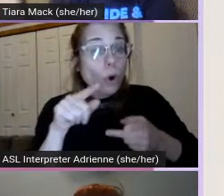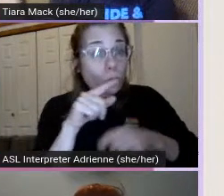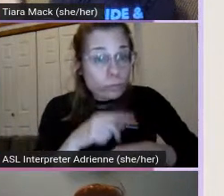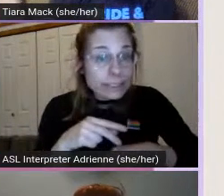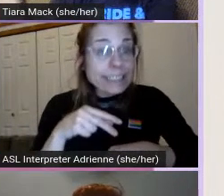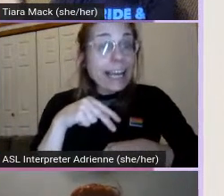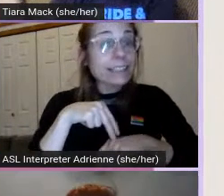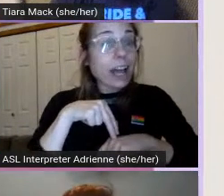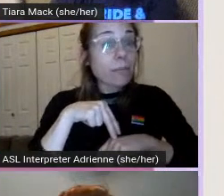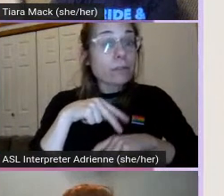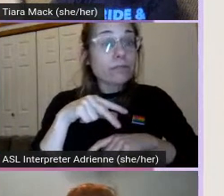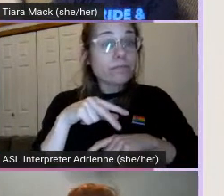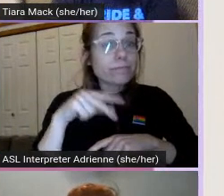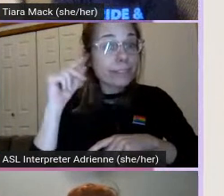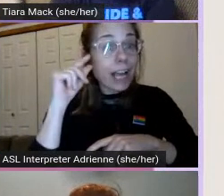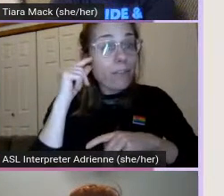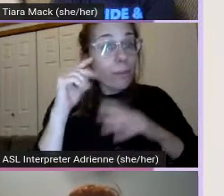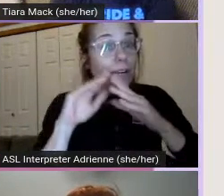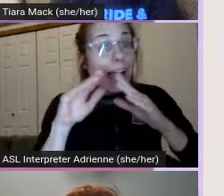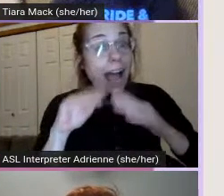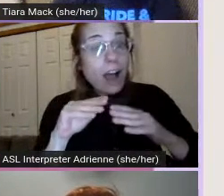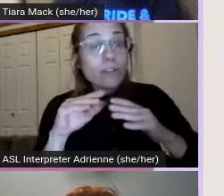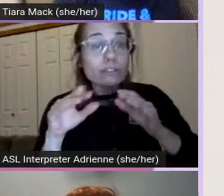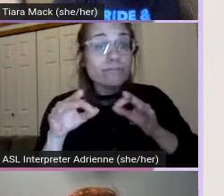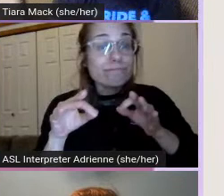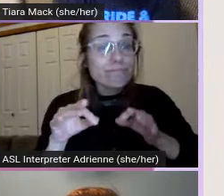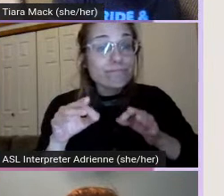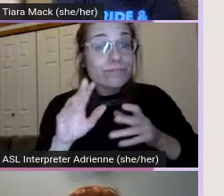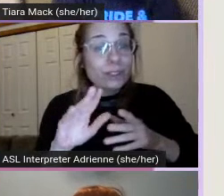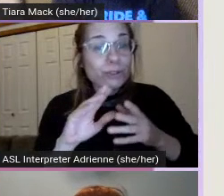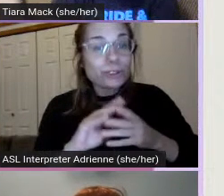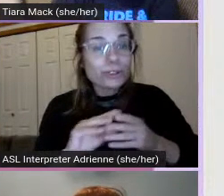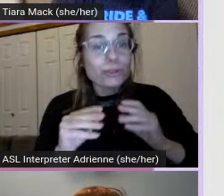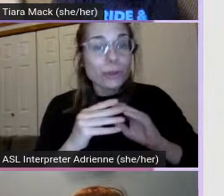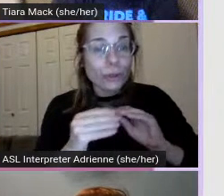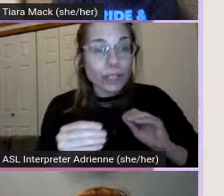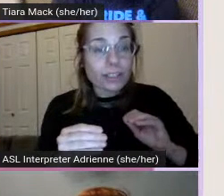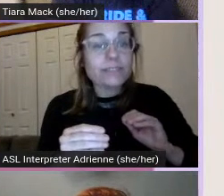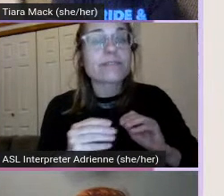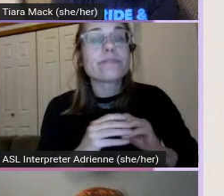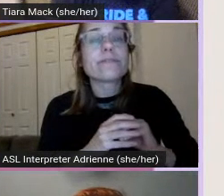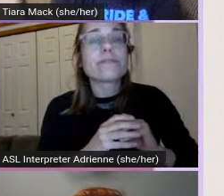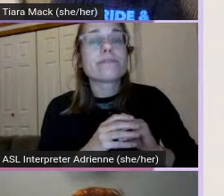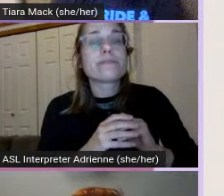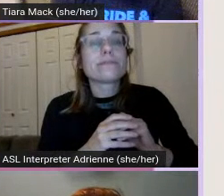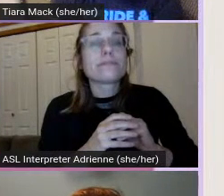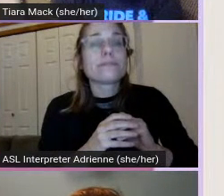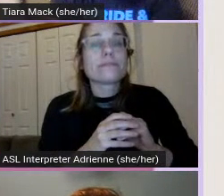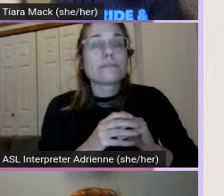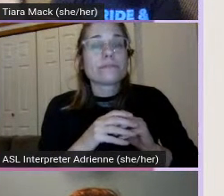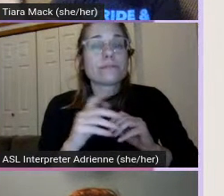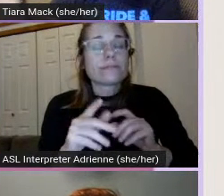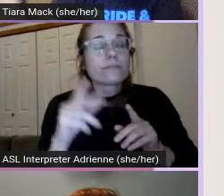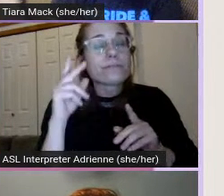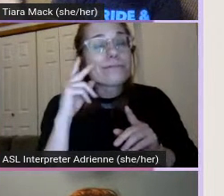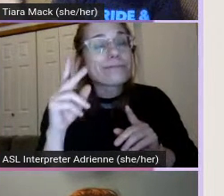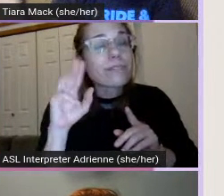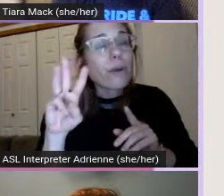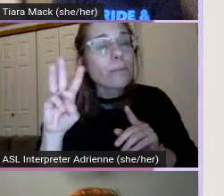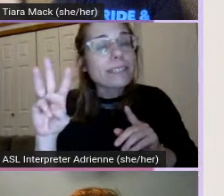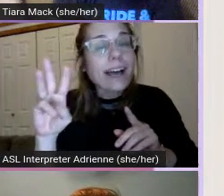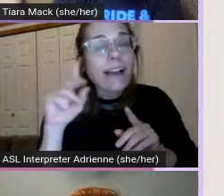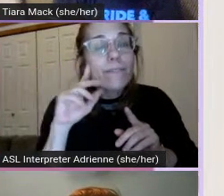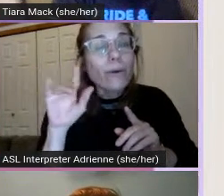PP Votes CT story. There are also a couple of petitions that you can sign. A petition